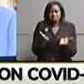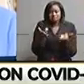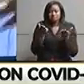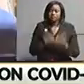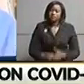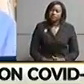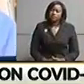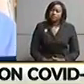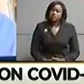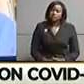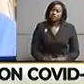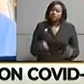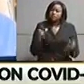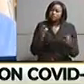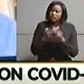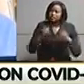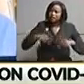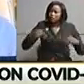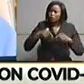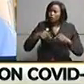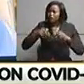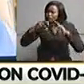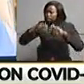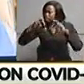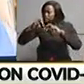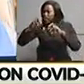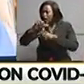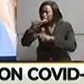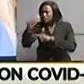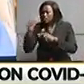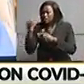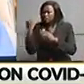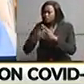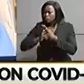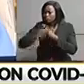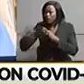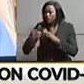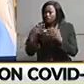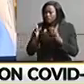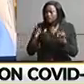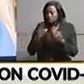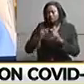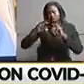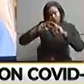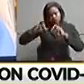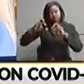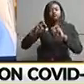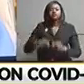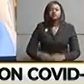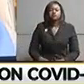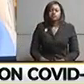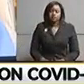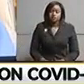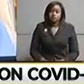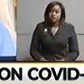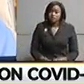And we have traced the others who had escaped. And so the